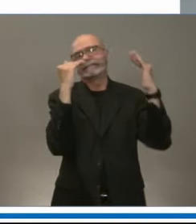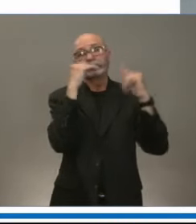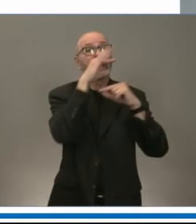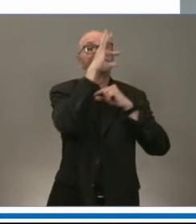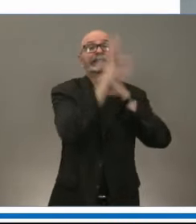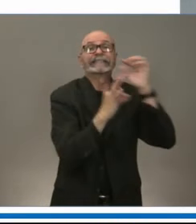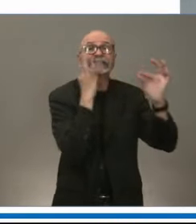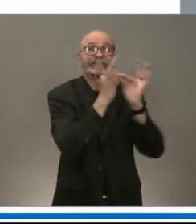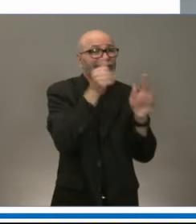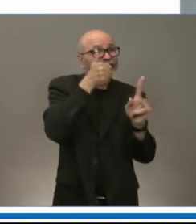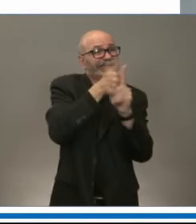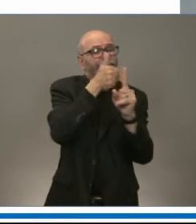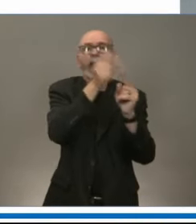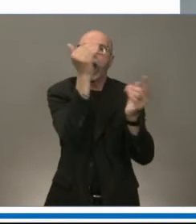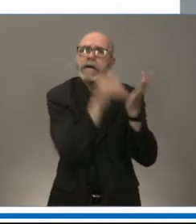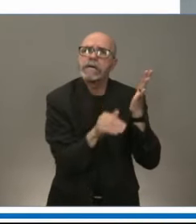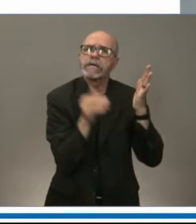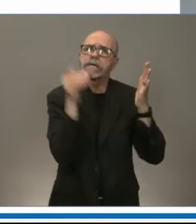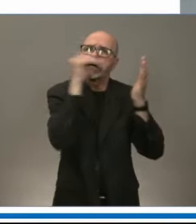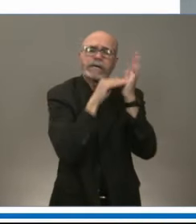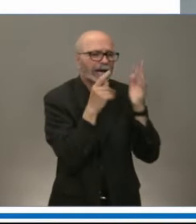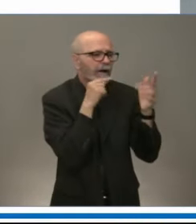been supporting